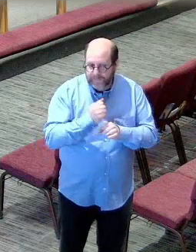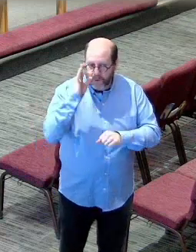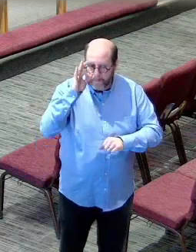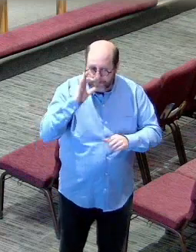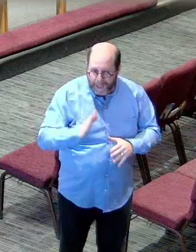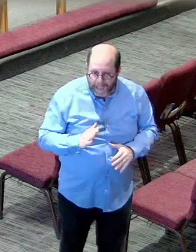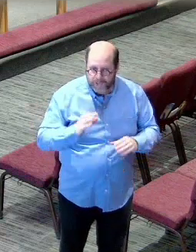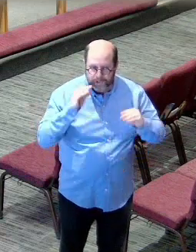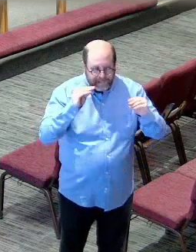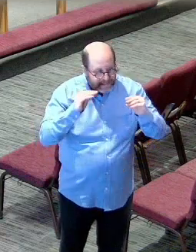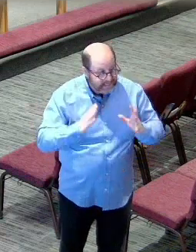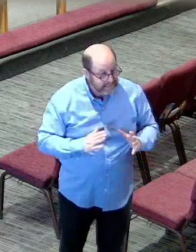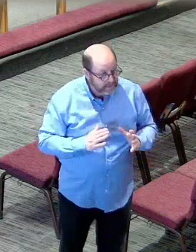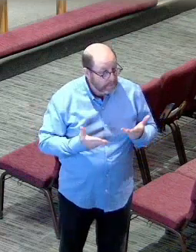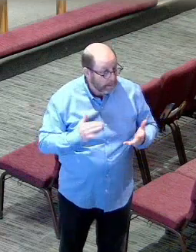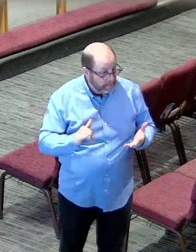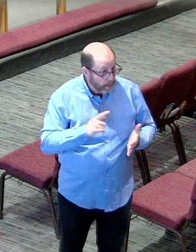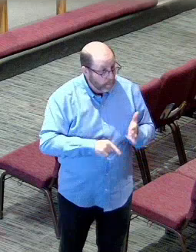teachers.